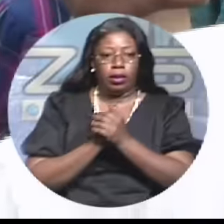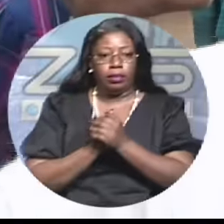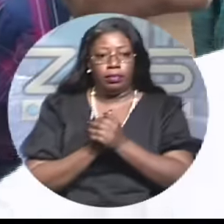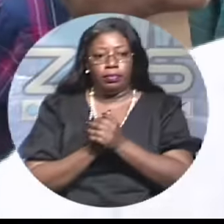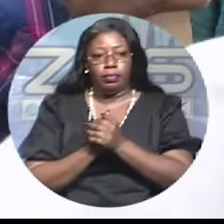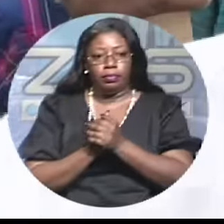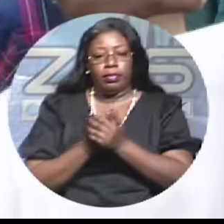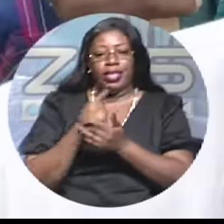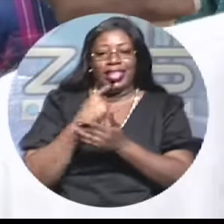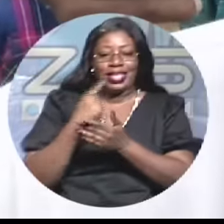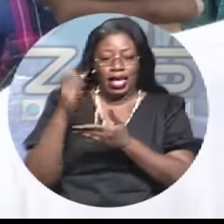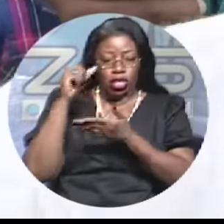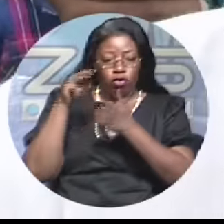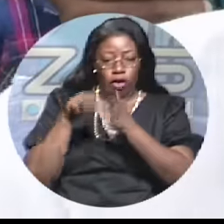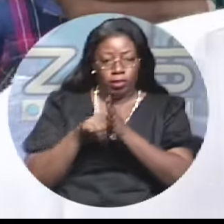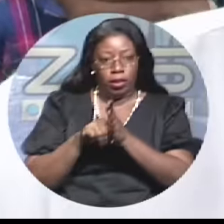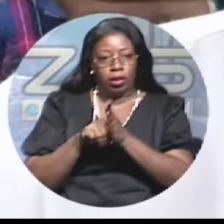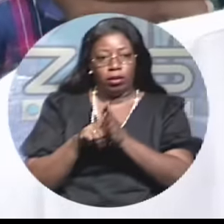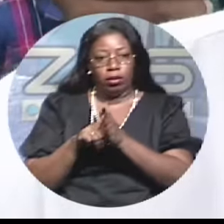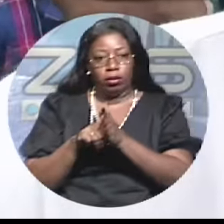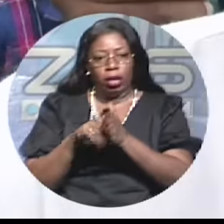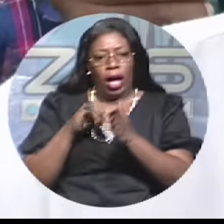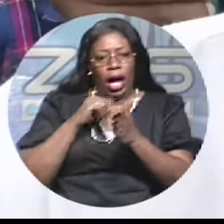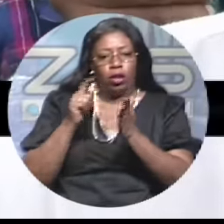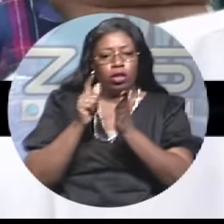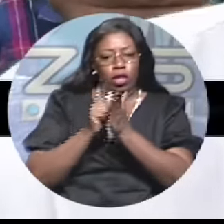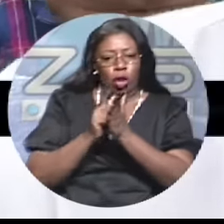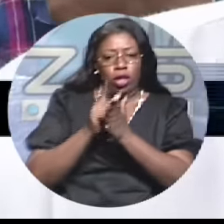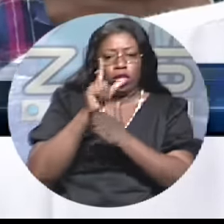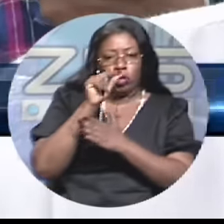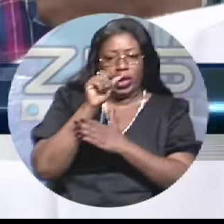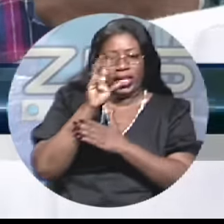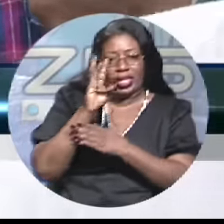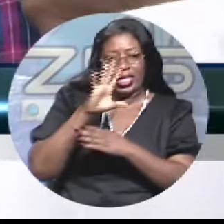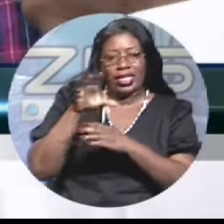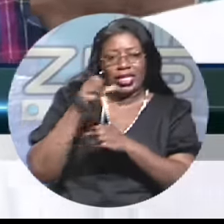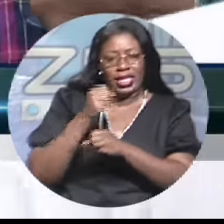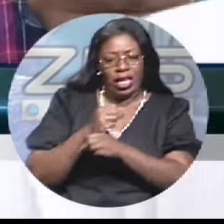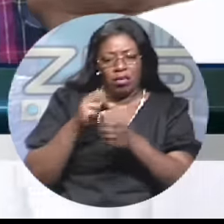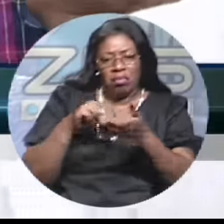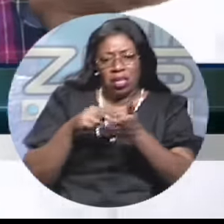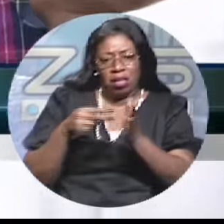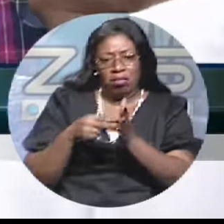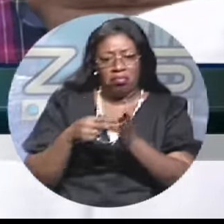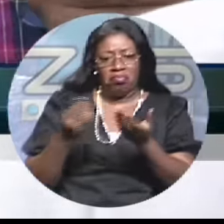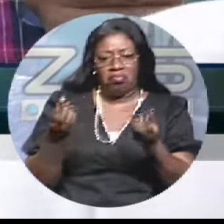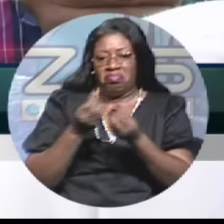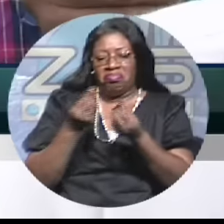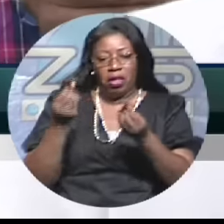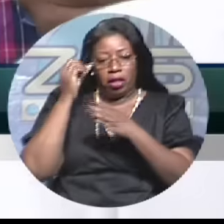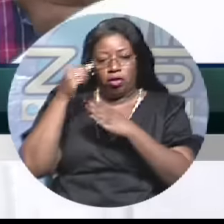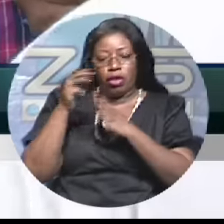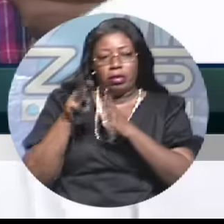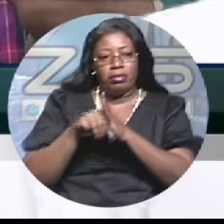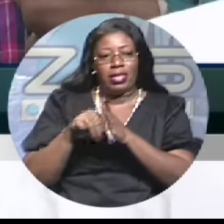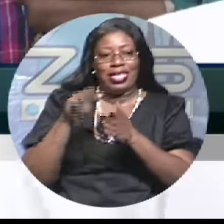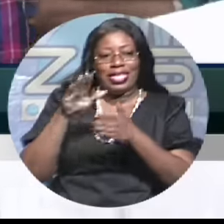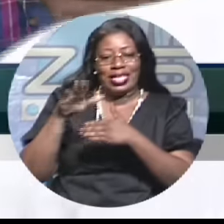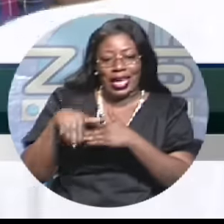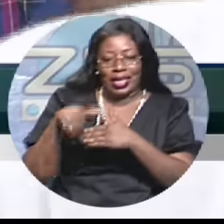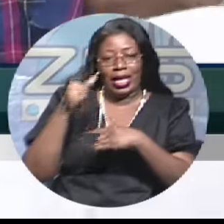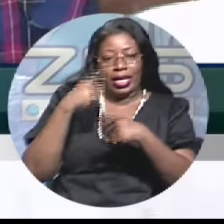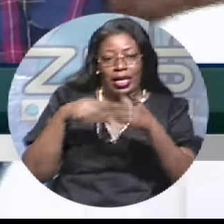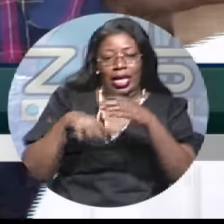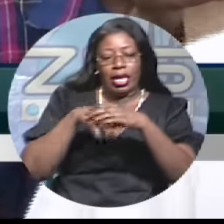They said this was an agreement to agree. I've been an attorney for 26 years. What that means? That means there ain't no agreement yet. They came